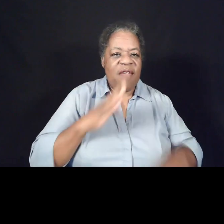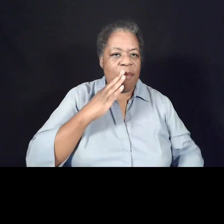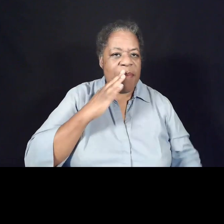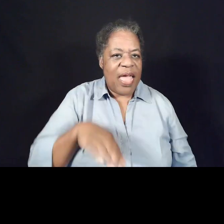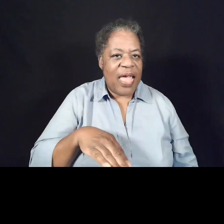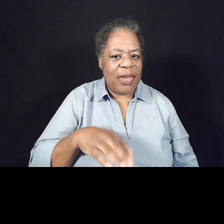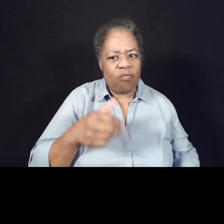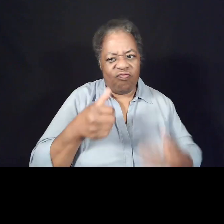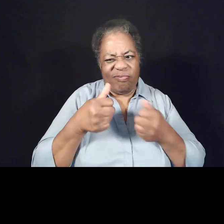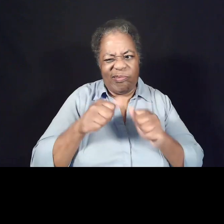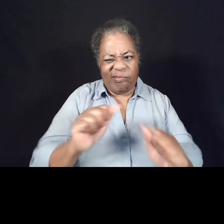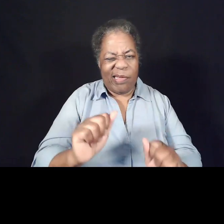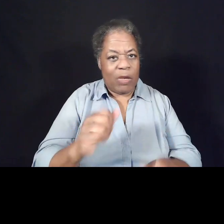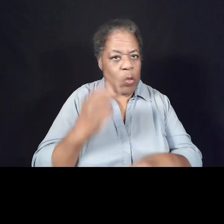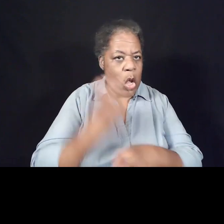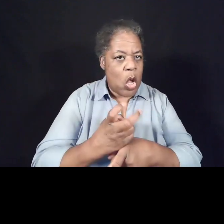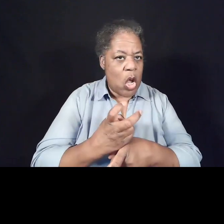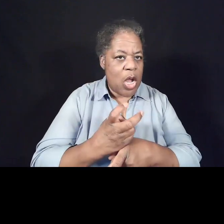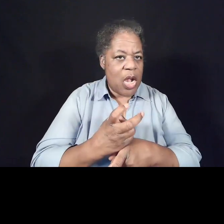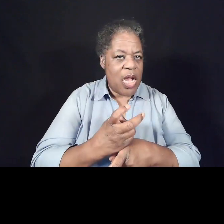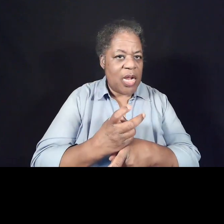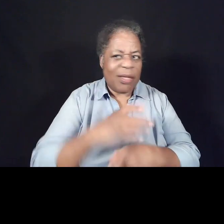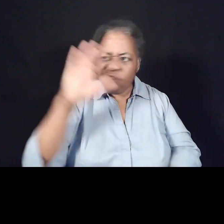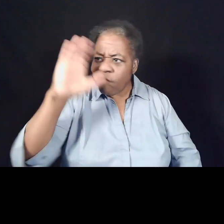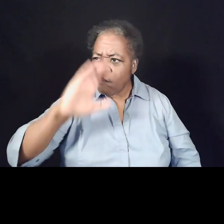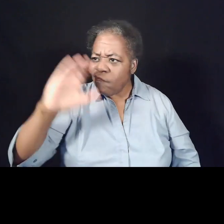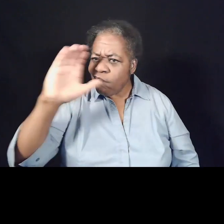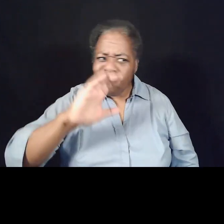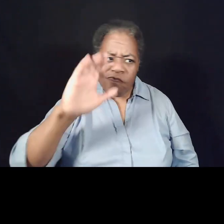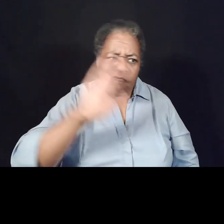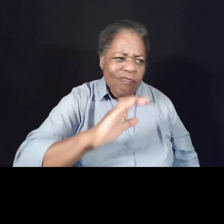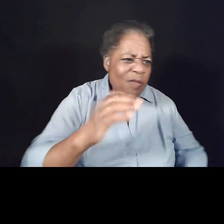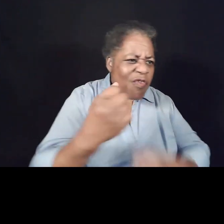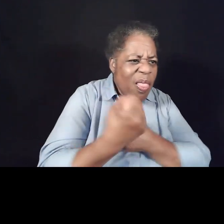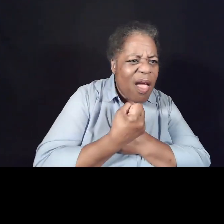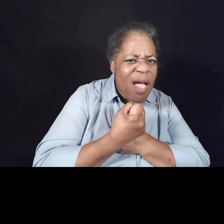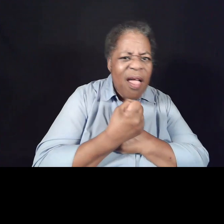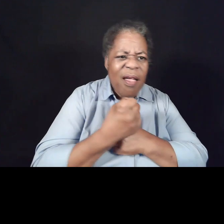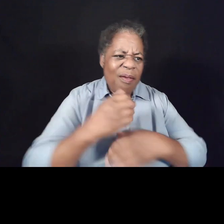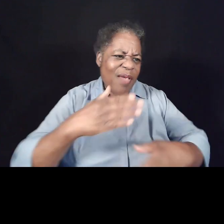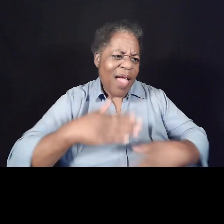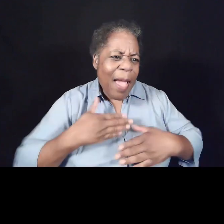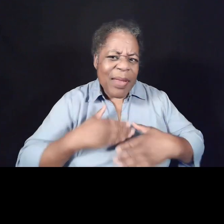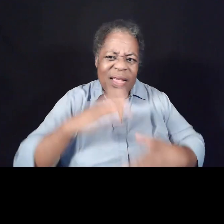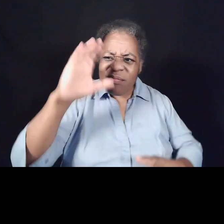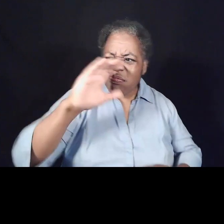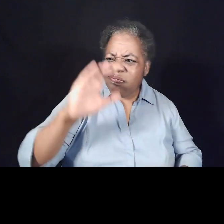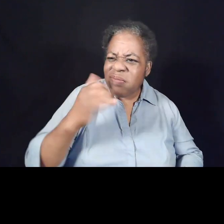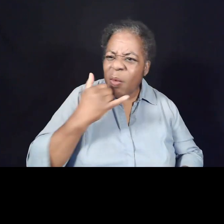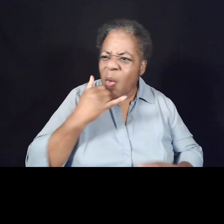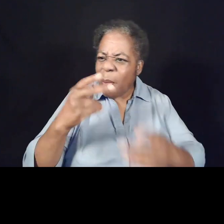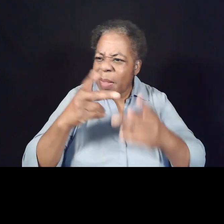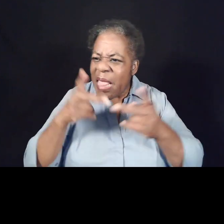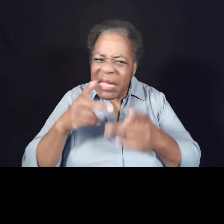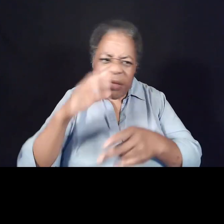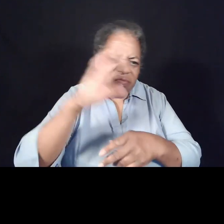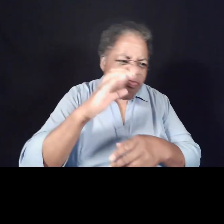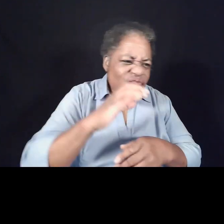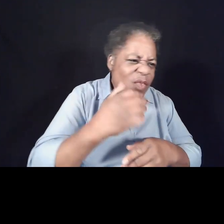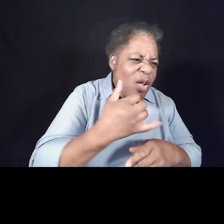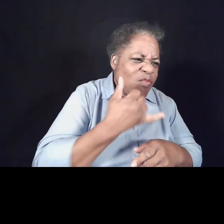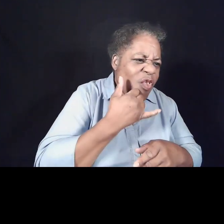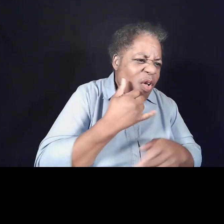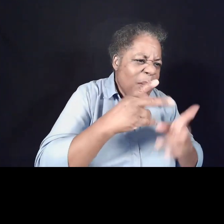too hard. We go looking for love and meaning and happiness in all the wrong places. We